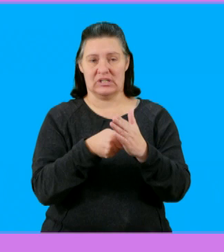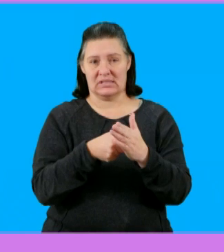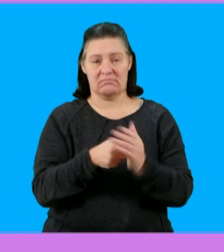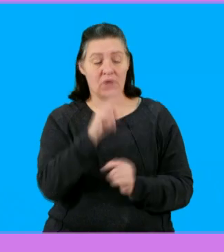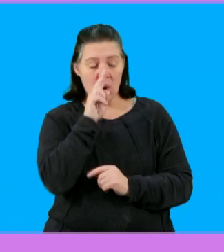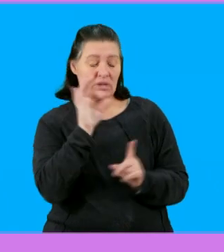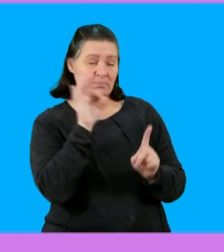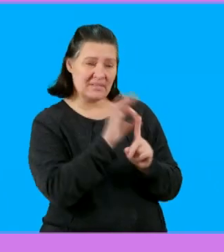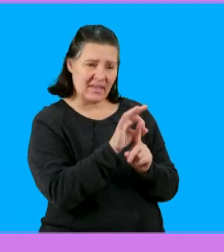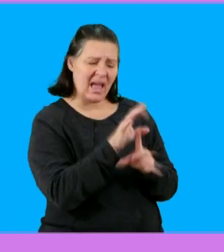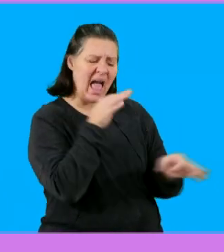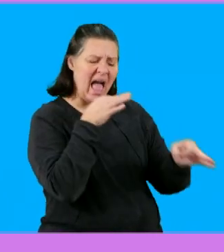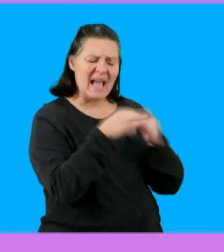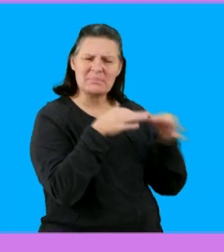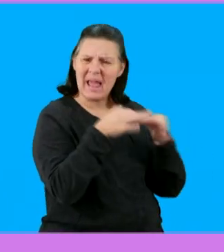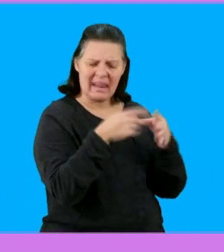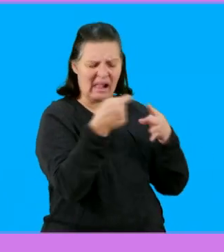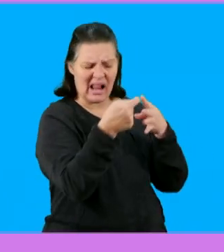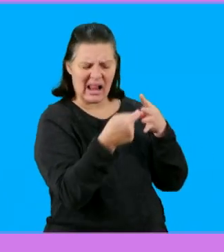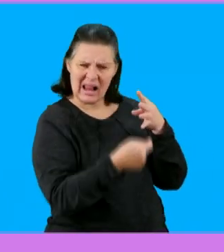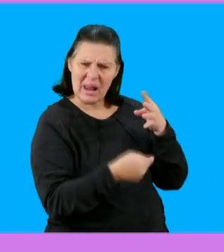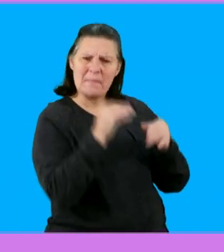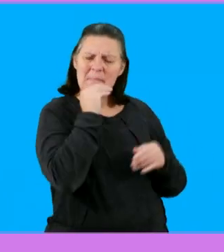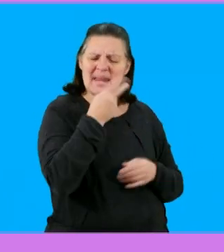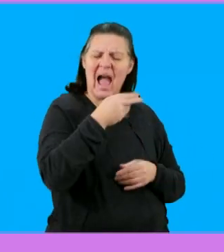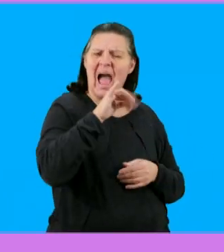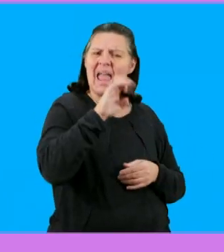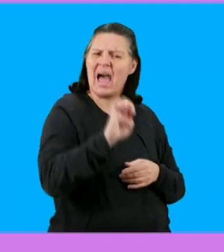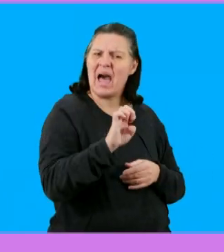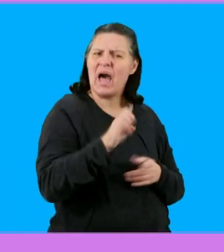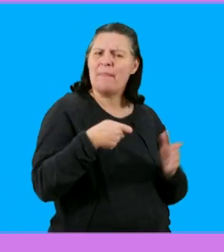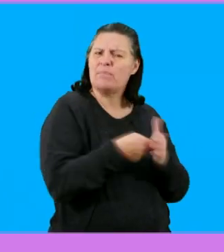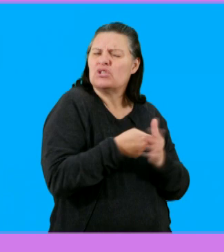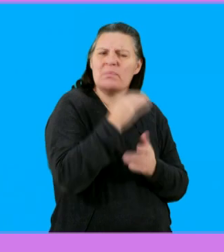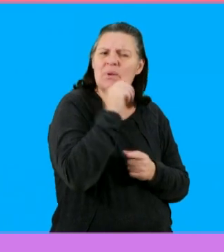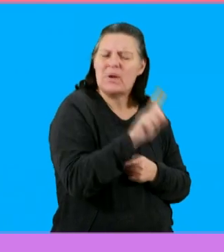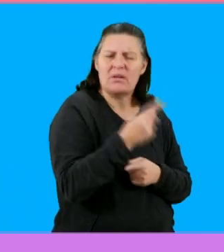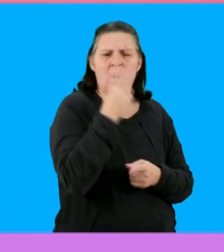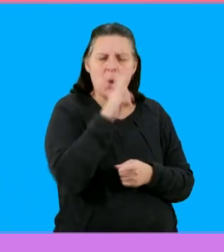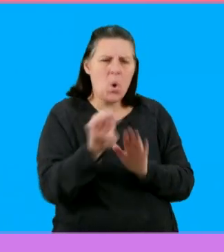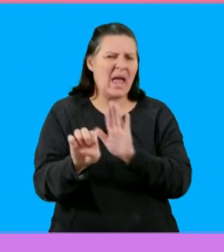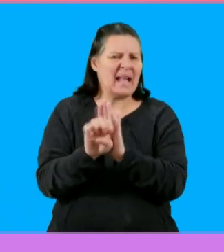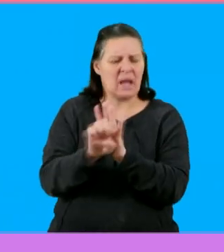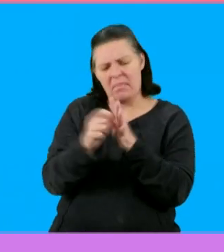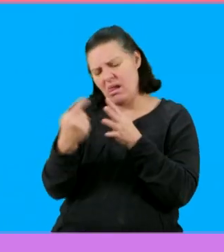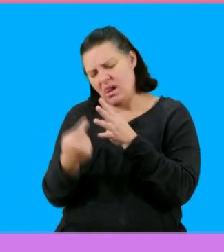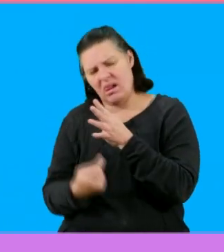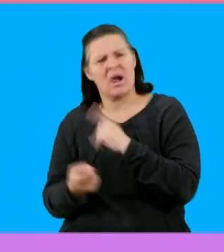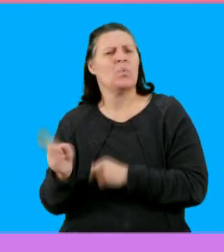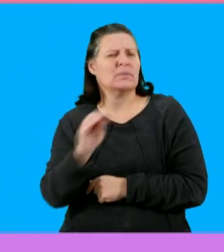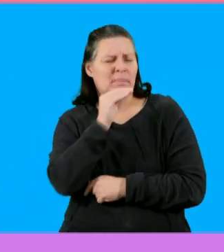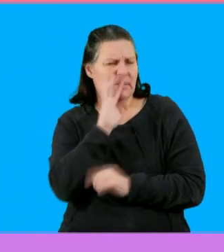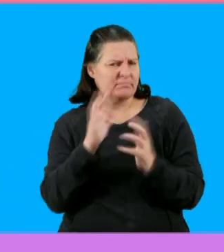and we looked specifically at explanation surrounding hire purchase, and we looked at examples pertaining to that as